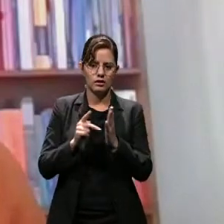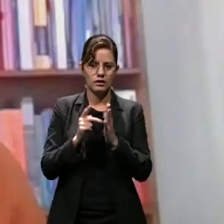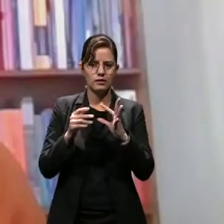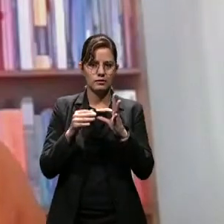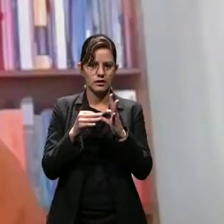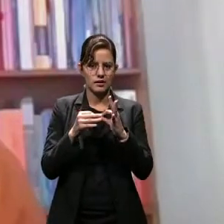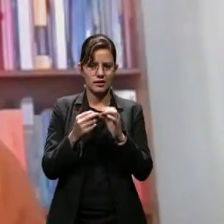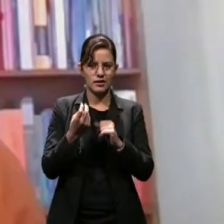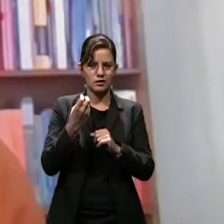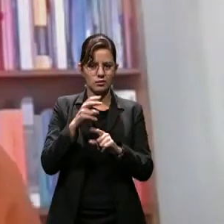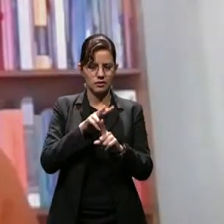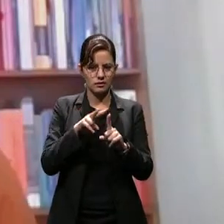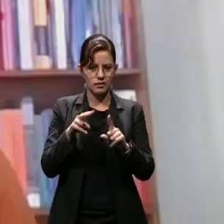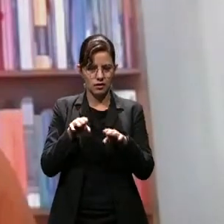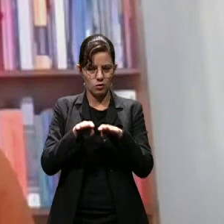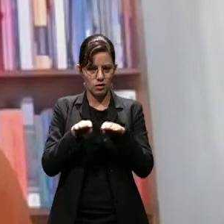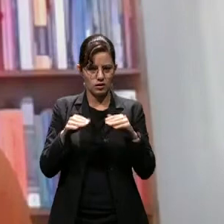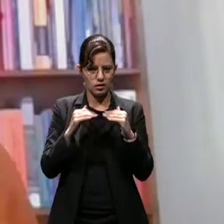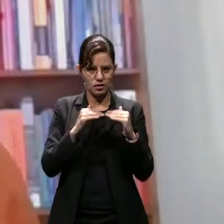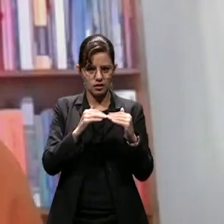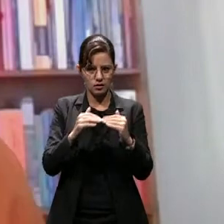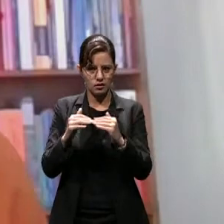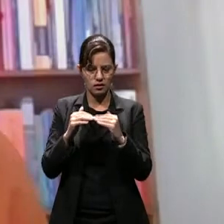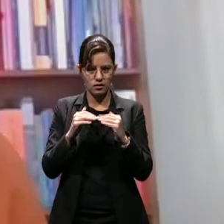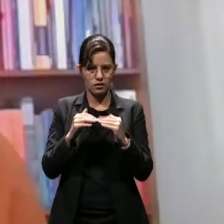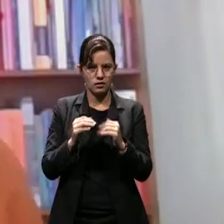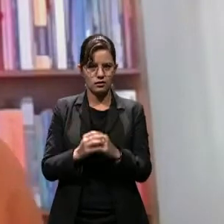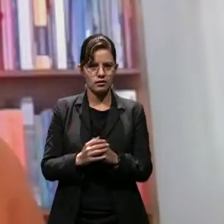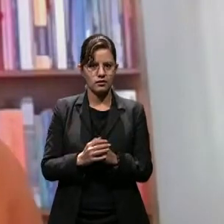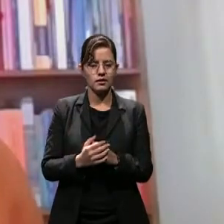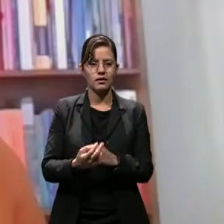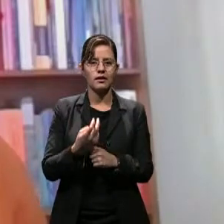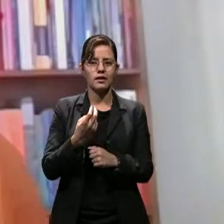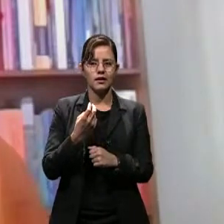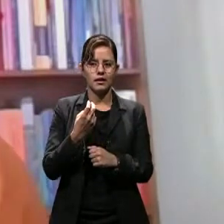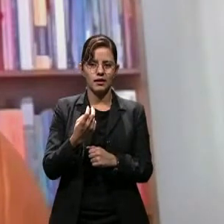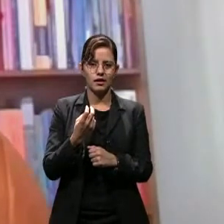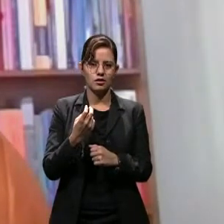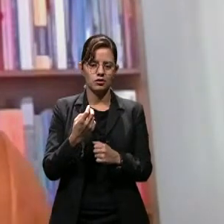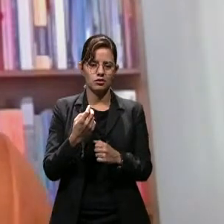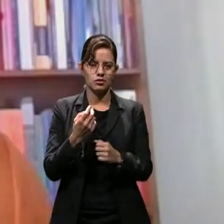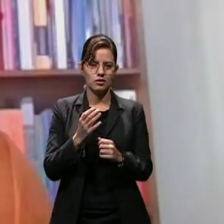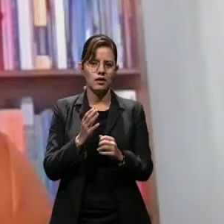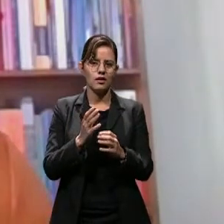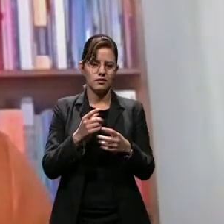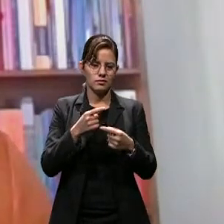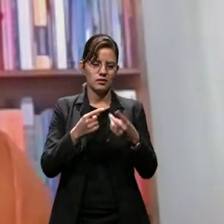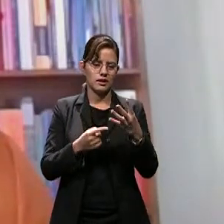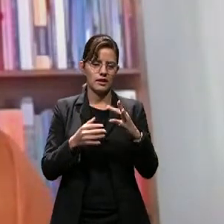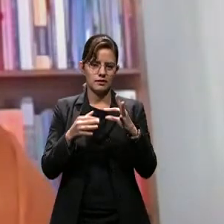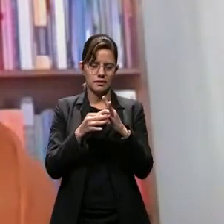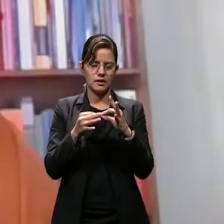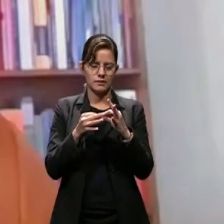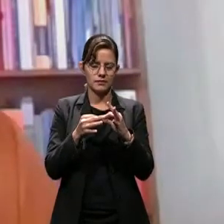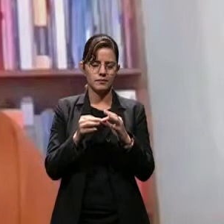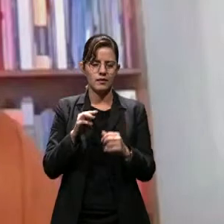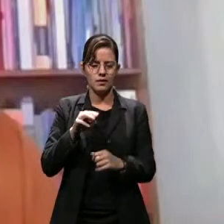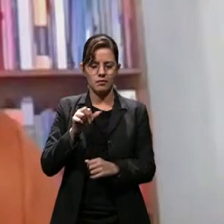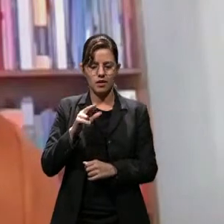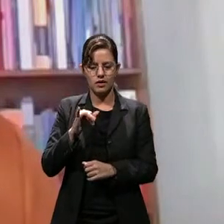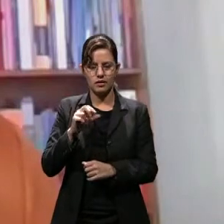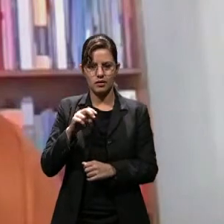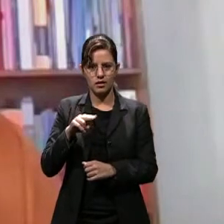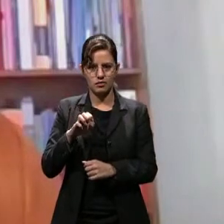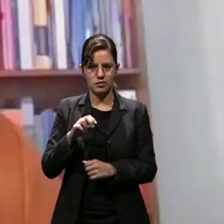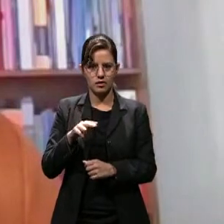approach this problem with a perspective of parity, just like Mari Carmen